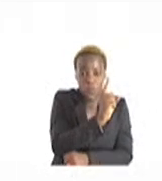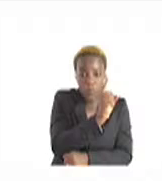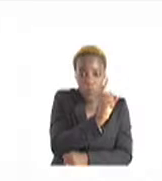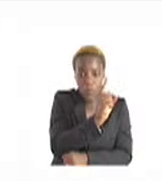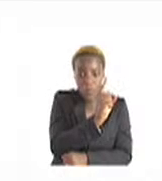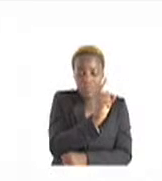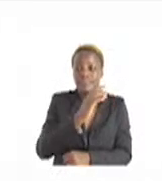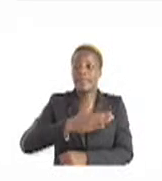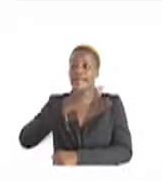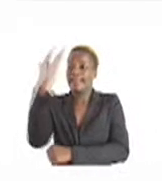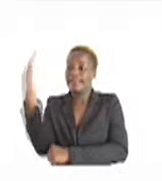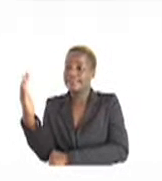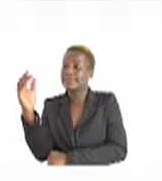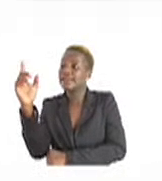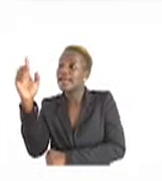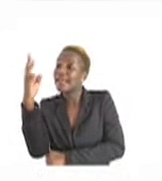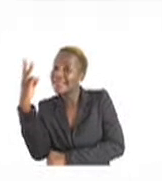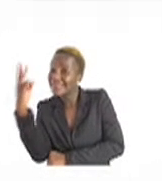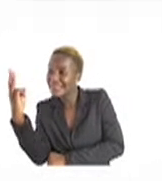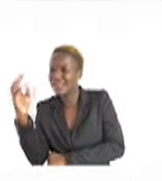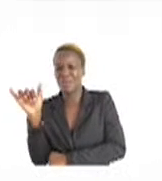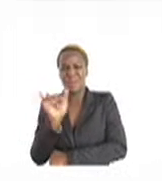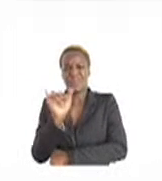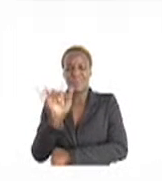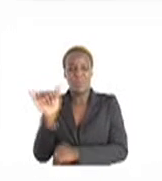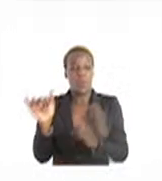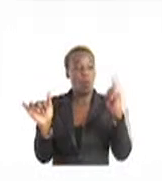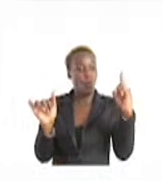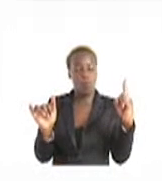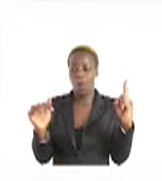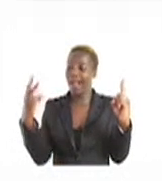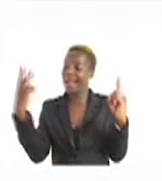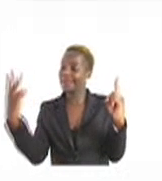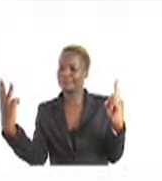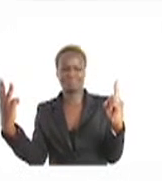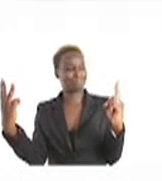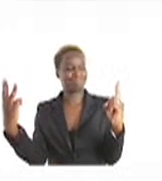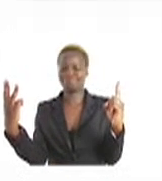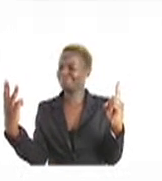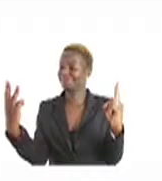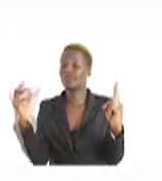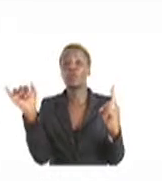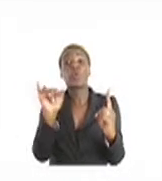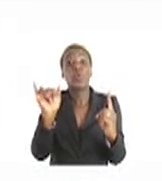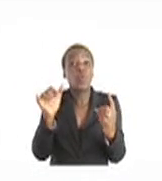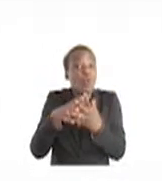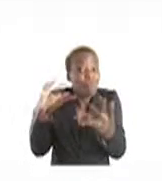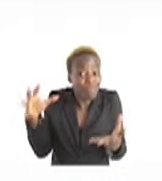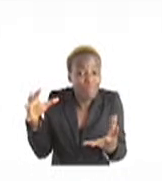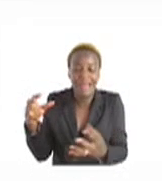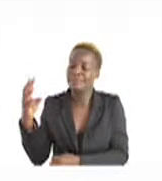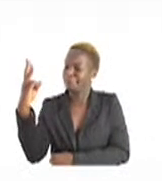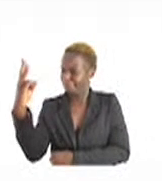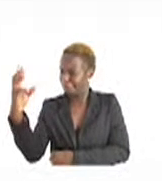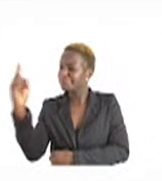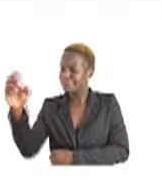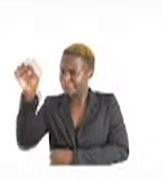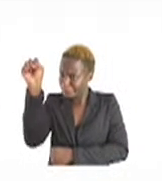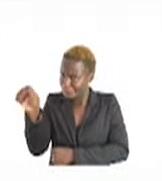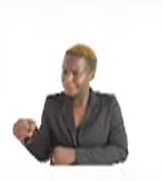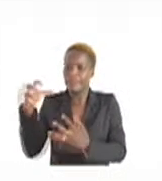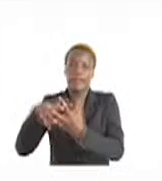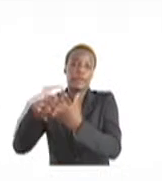the other hand. Which number do you think is bigger? Yes, 31 is greater